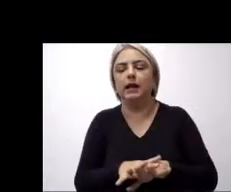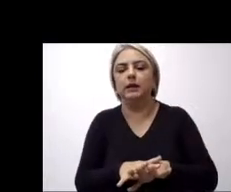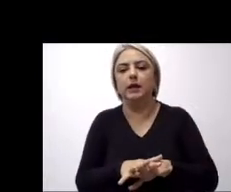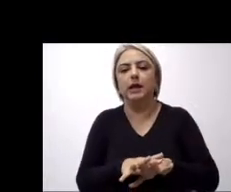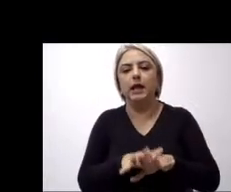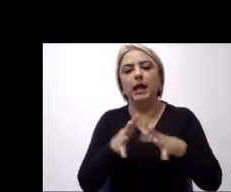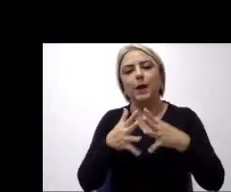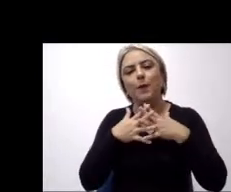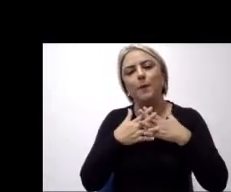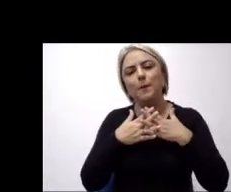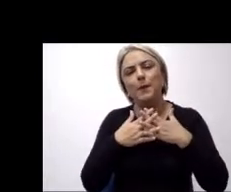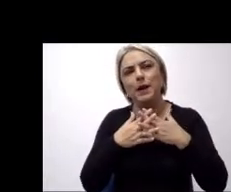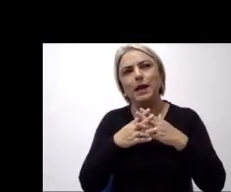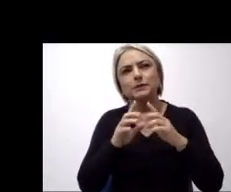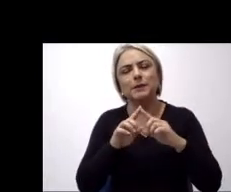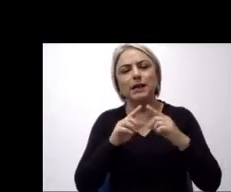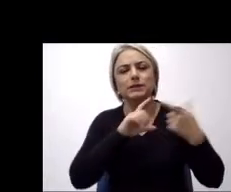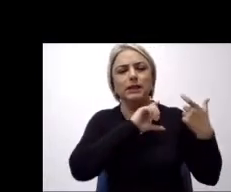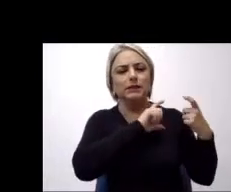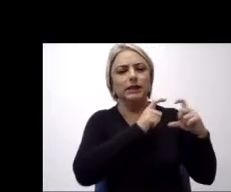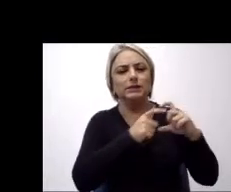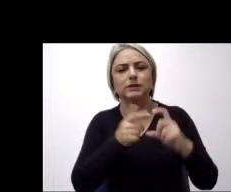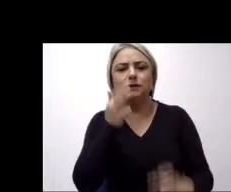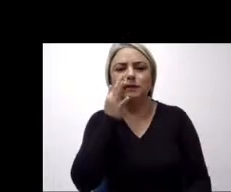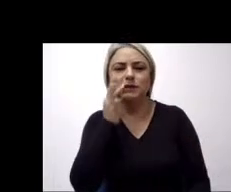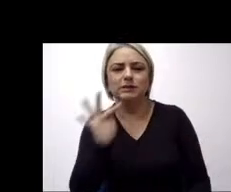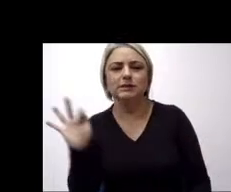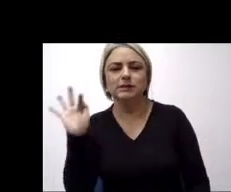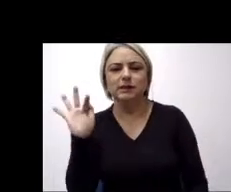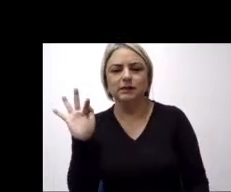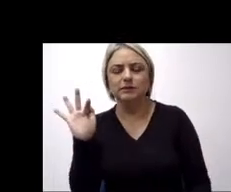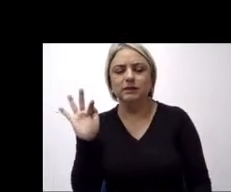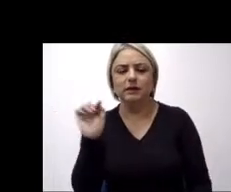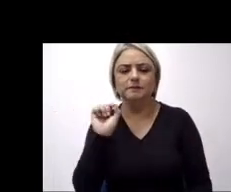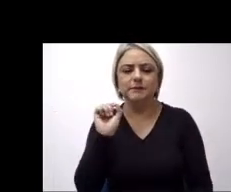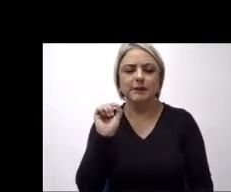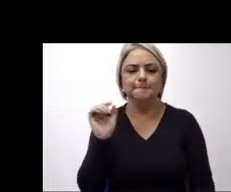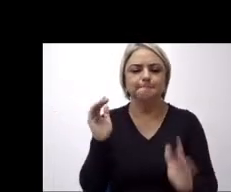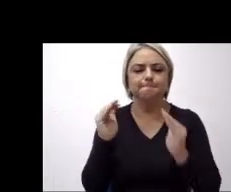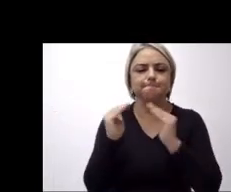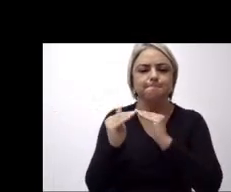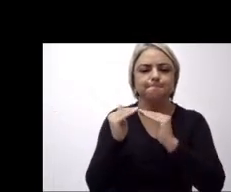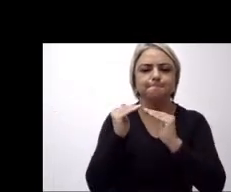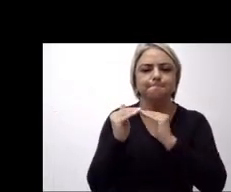this, we have integrated. But the compatibility between the two, the policy model